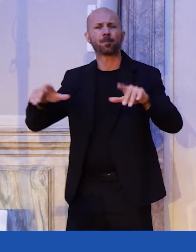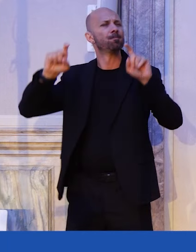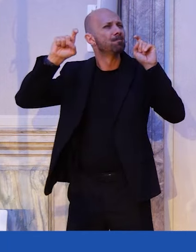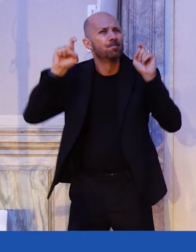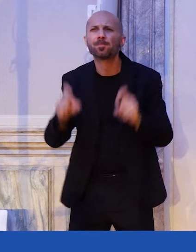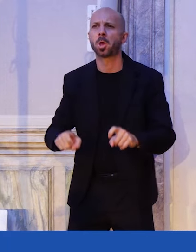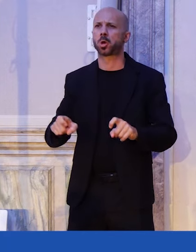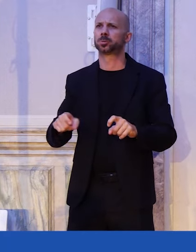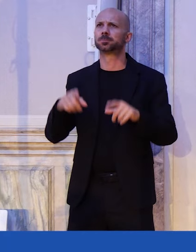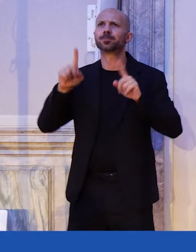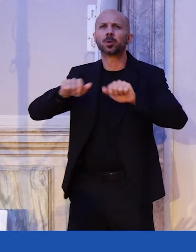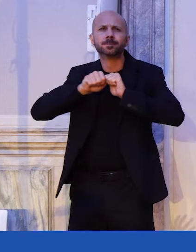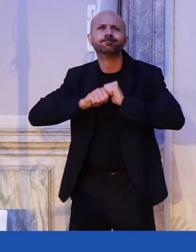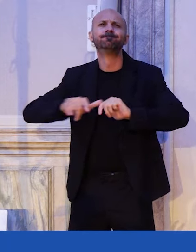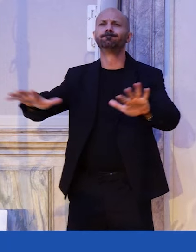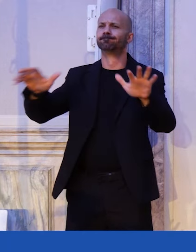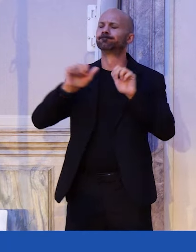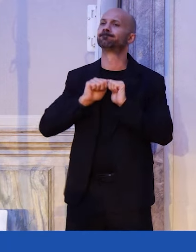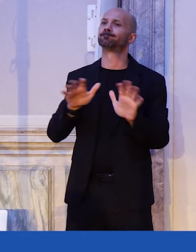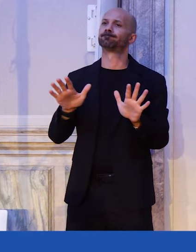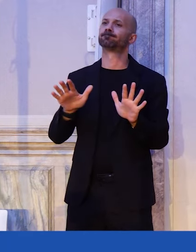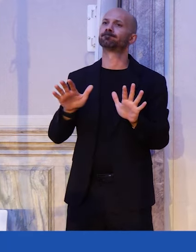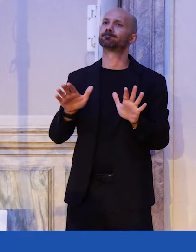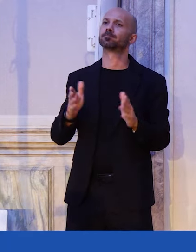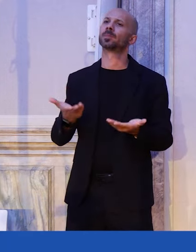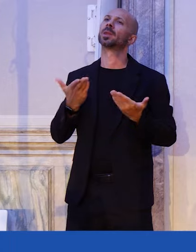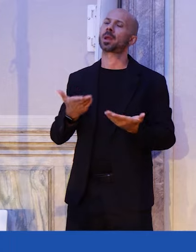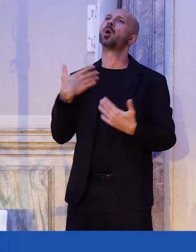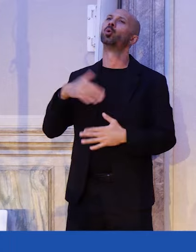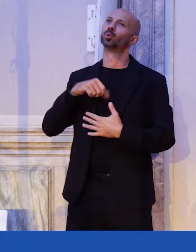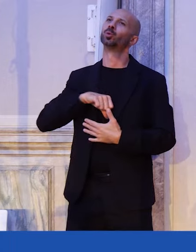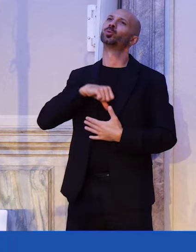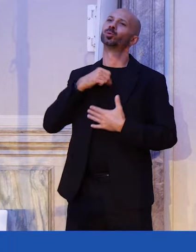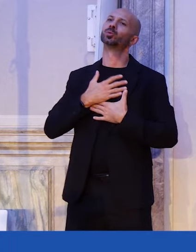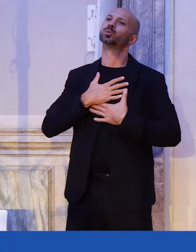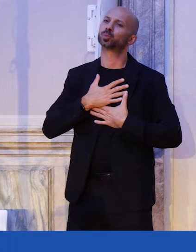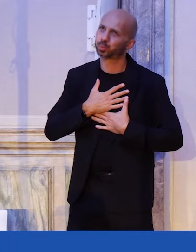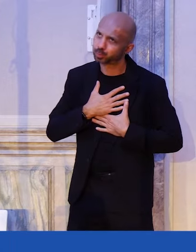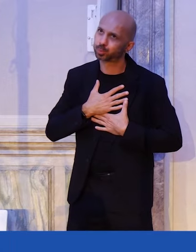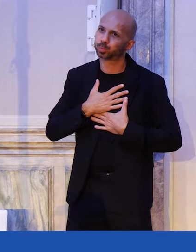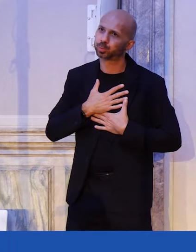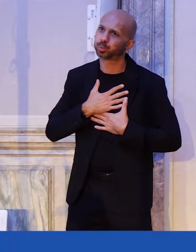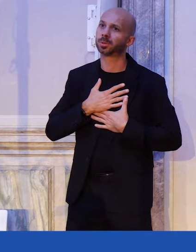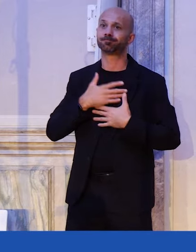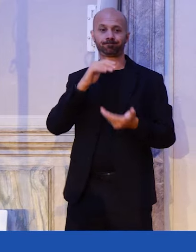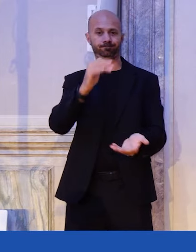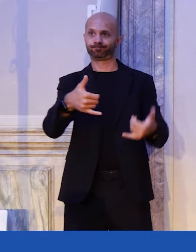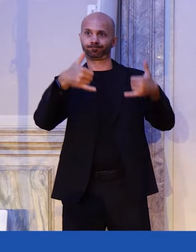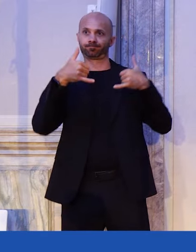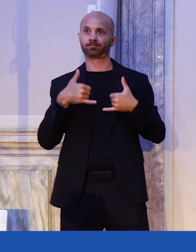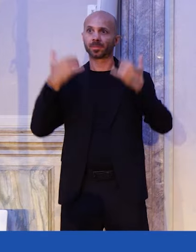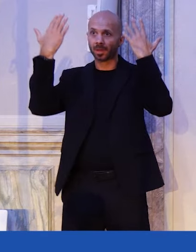is a particular honor and particularly meaningful for us to accept the silver line thank you very much